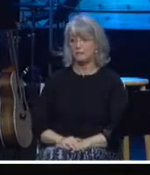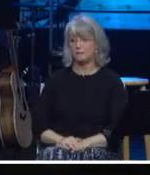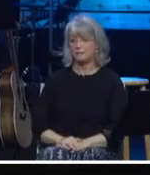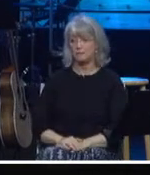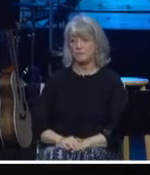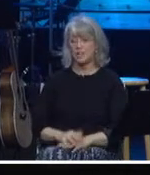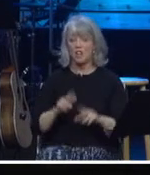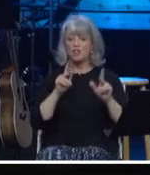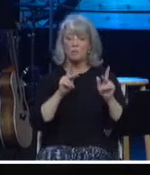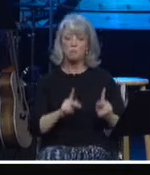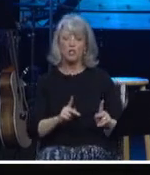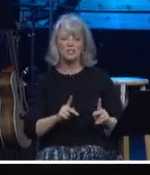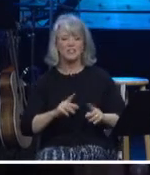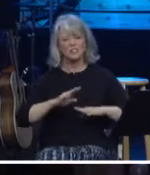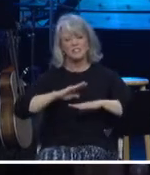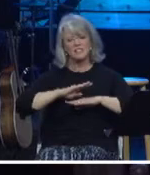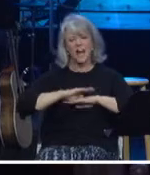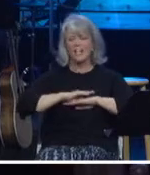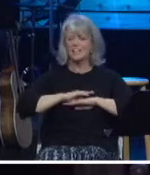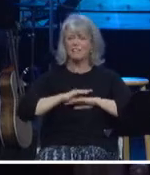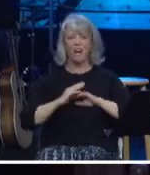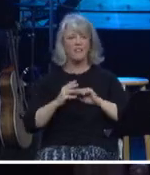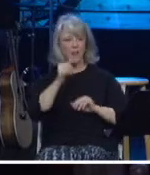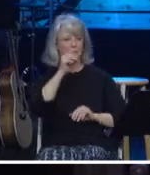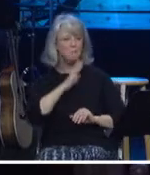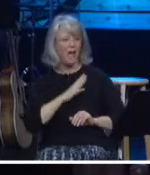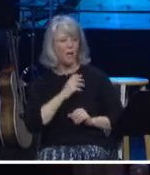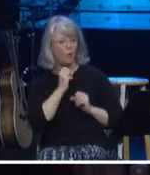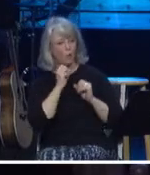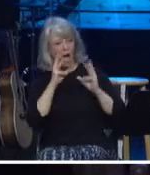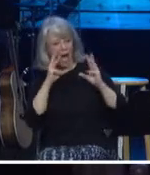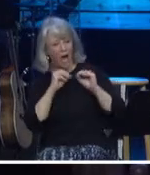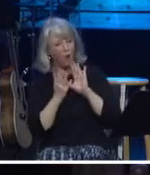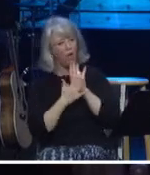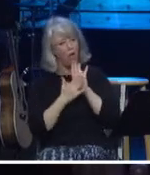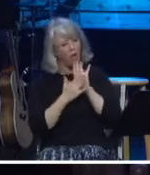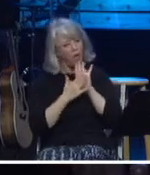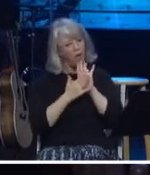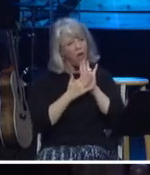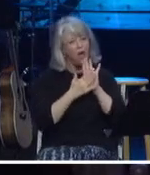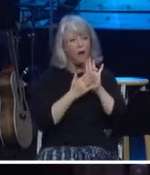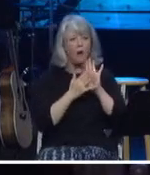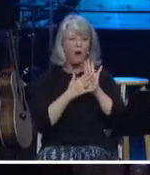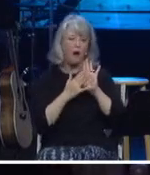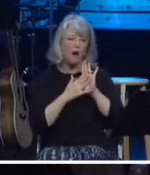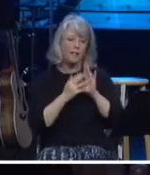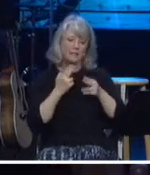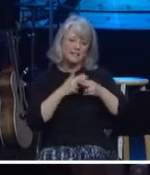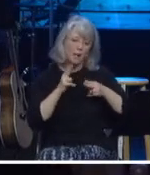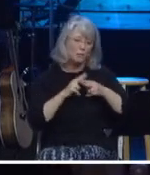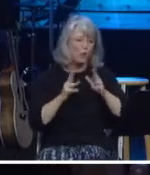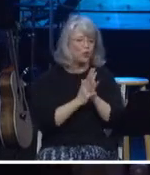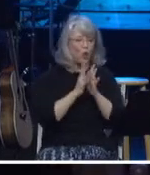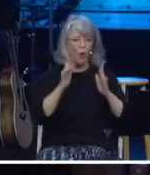From the one who is satisfied with earthly praise from man. Temporal glory, human exaltation.